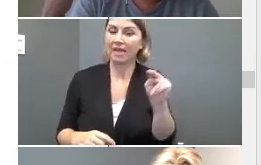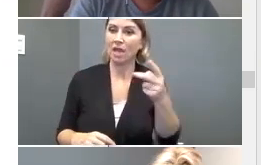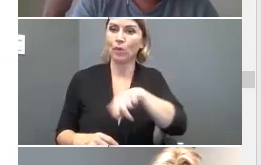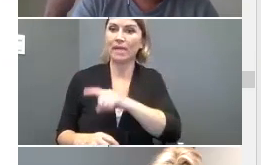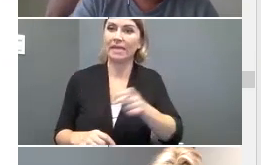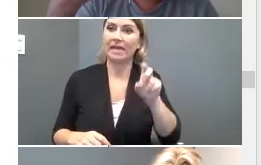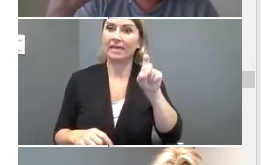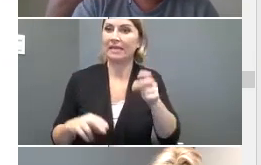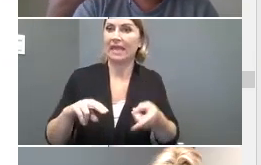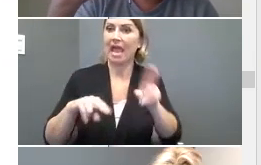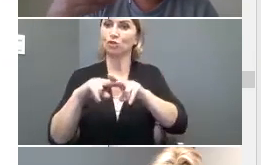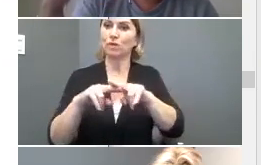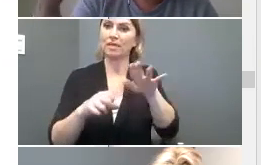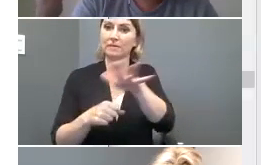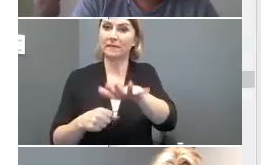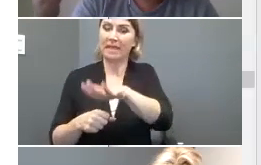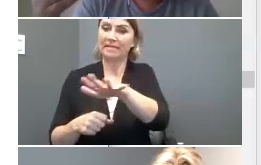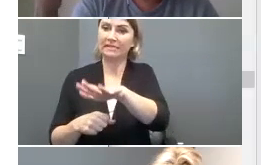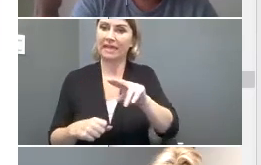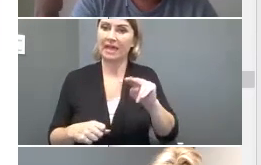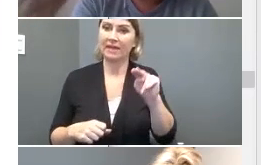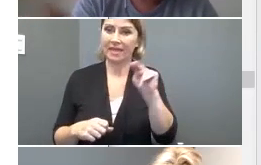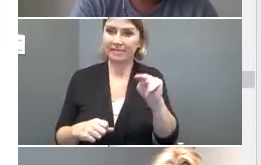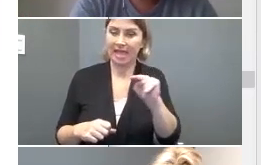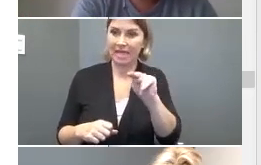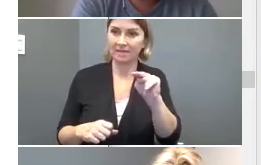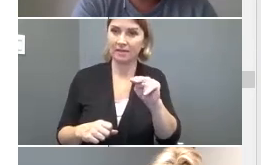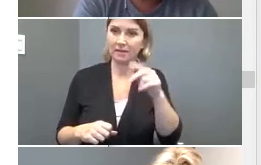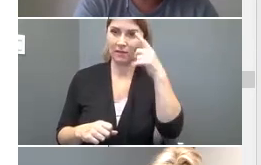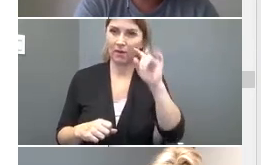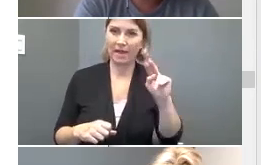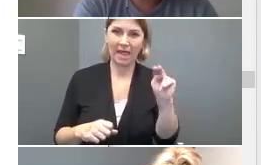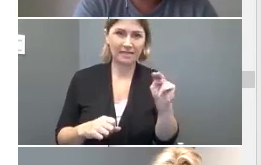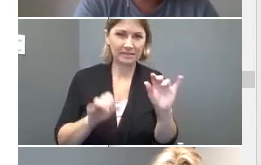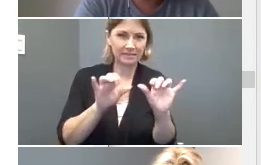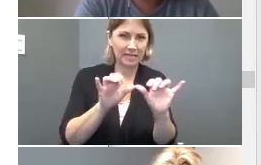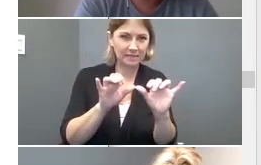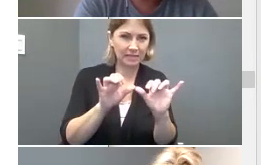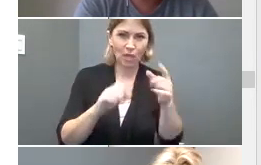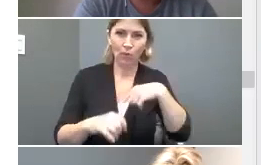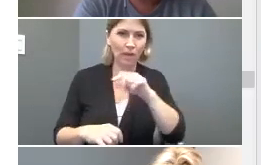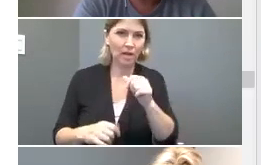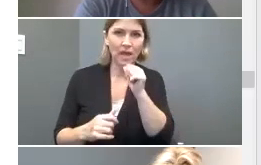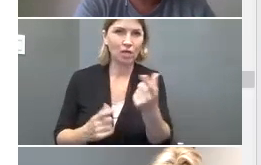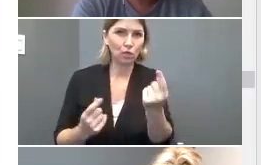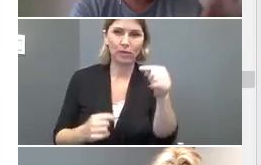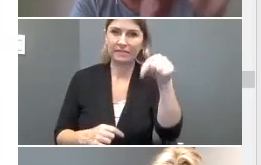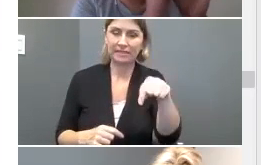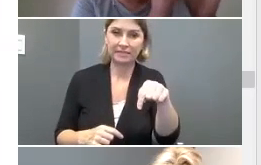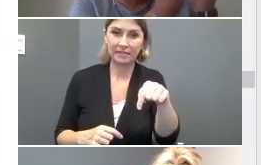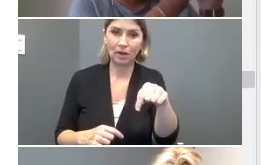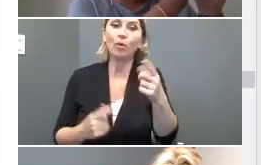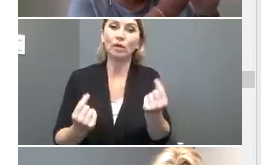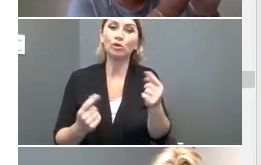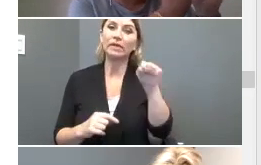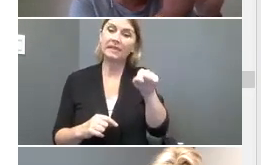complexity of space, that is an extra memory requirement of n size. Because we are not doing this, so because we are doing this with the